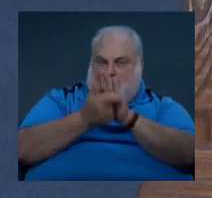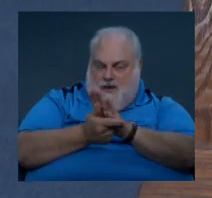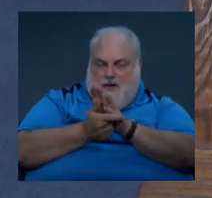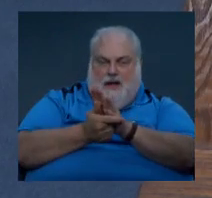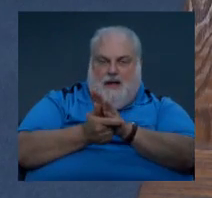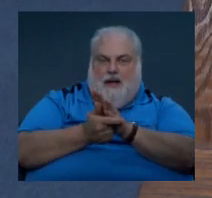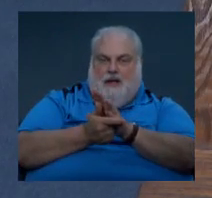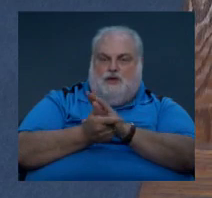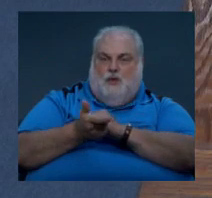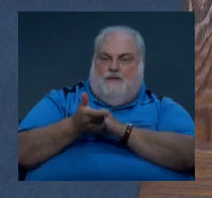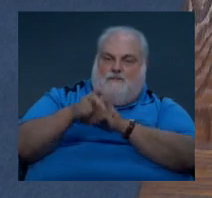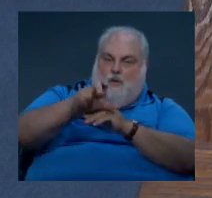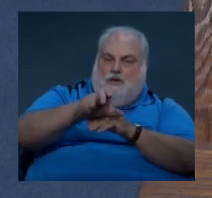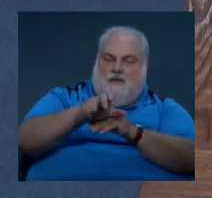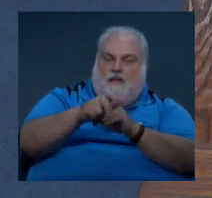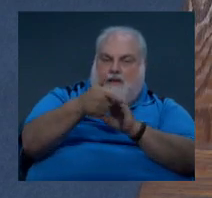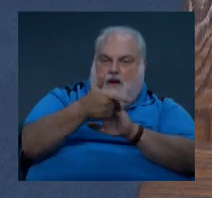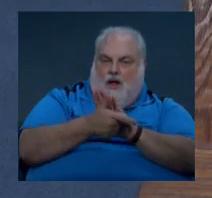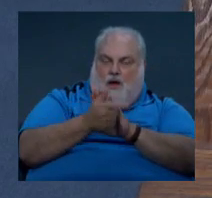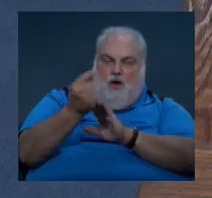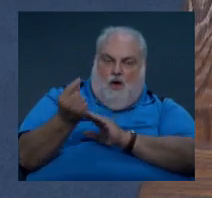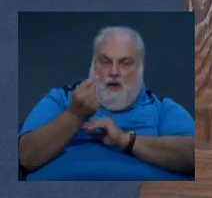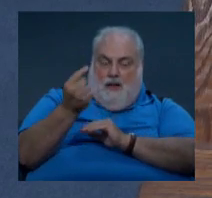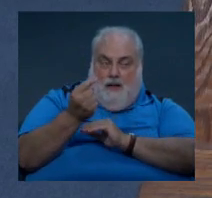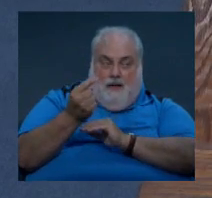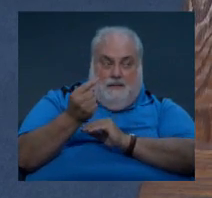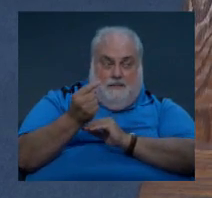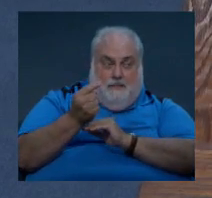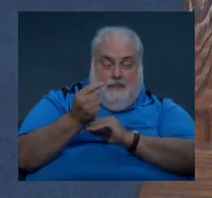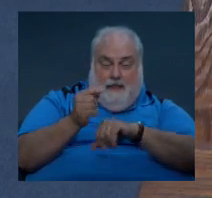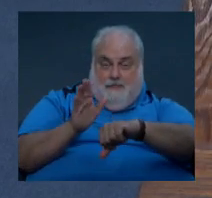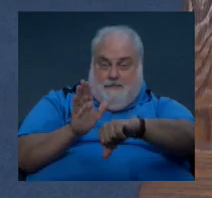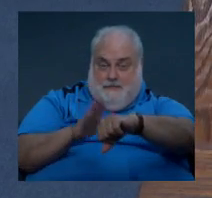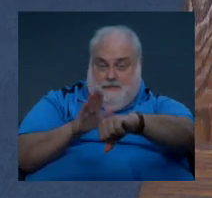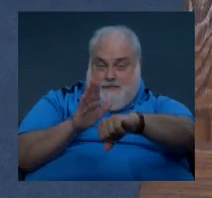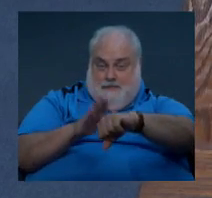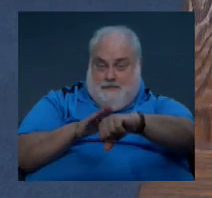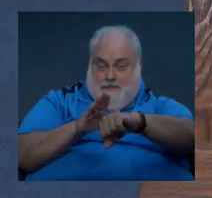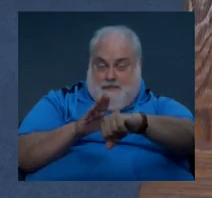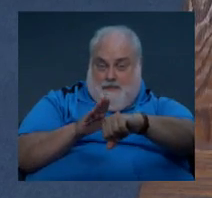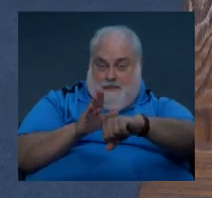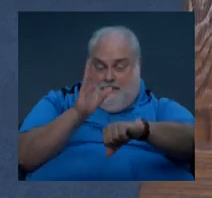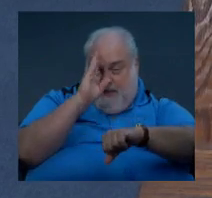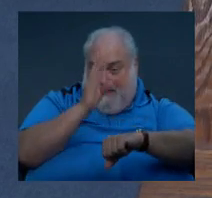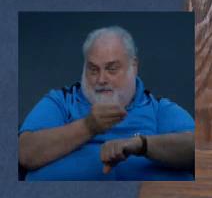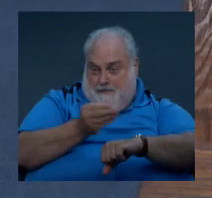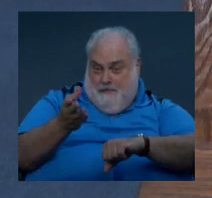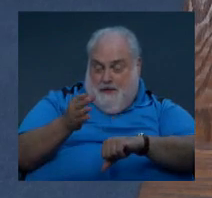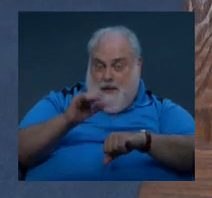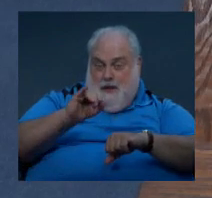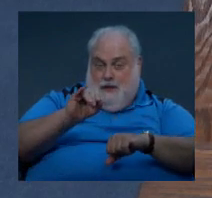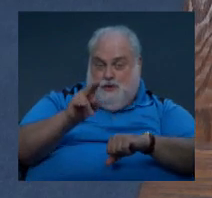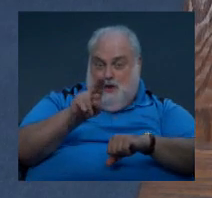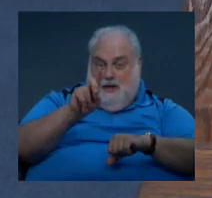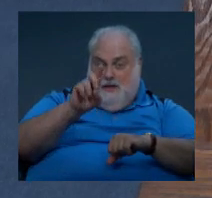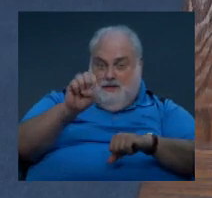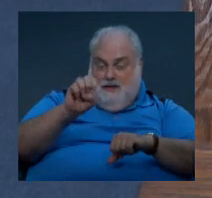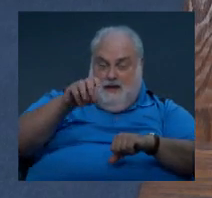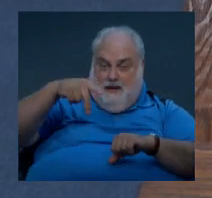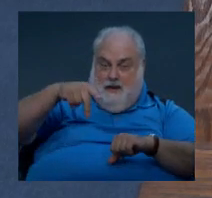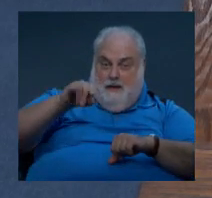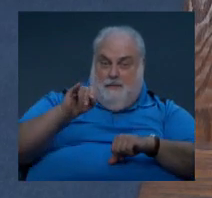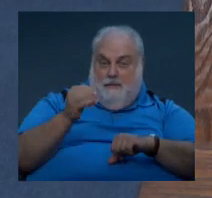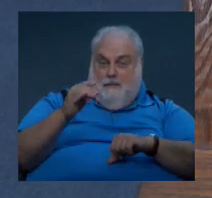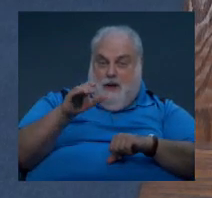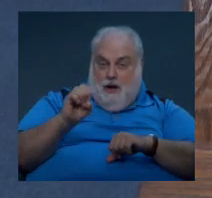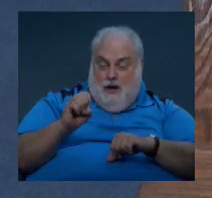just to enforce the law. And I'm going to give you a fair warning. This is going to fall back in Judge Pierce's court, and Judge Pierce told